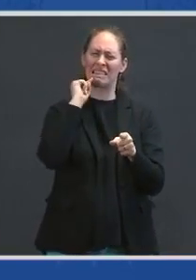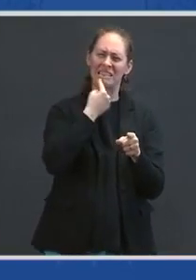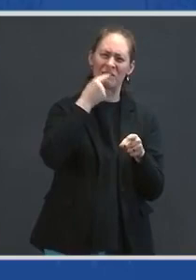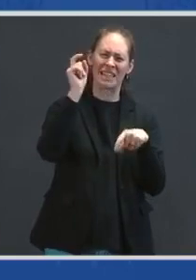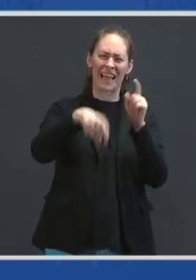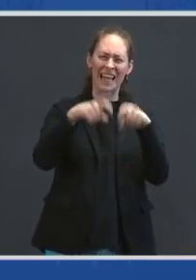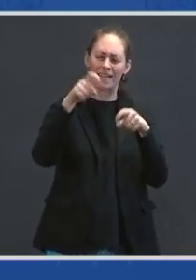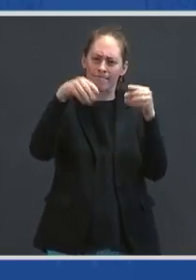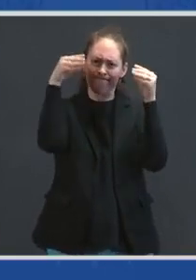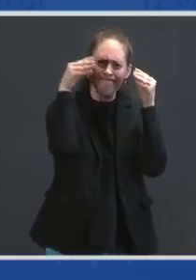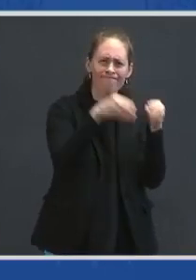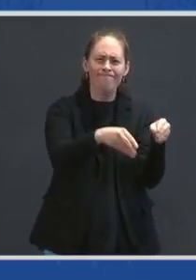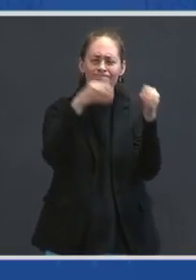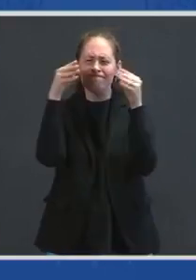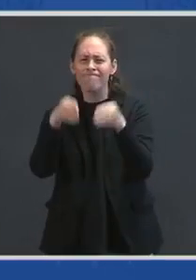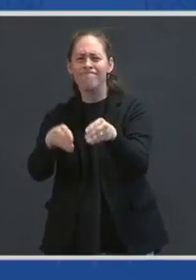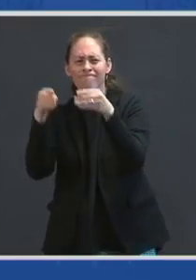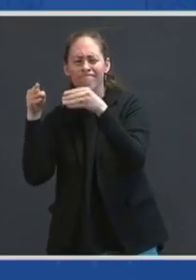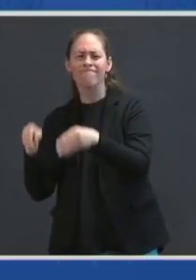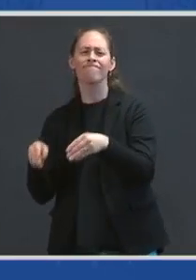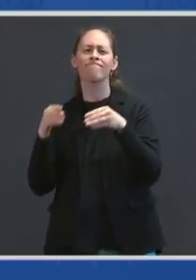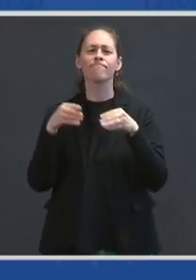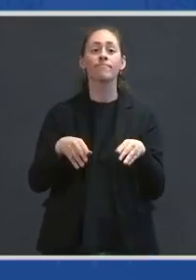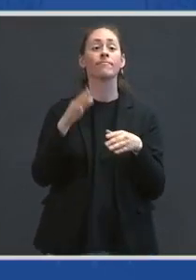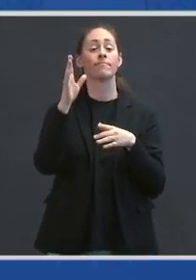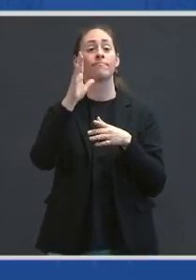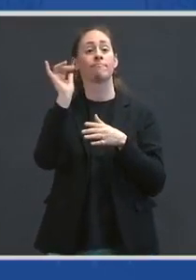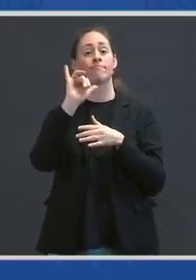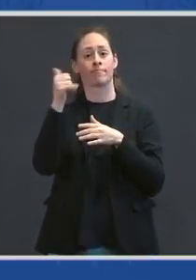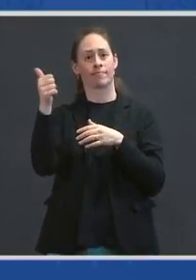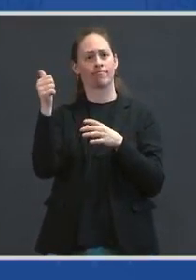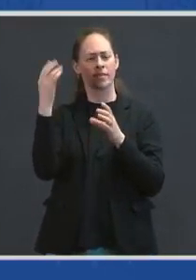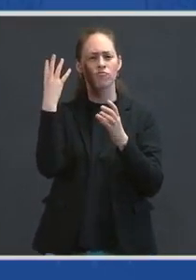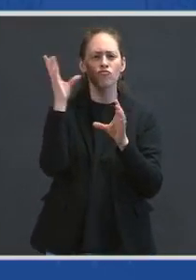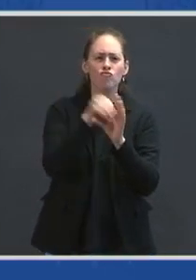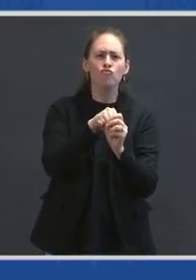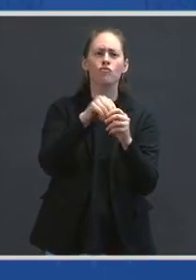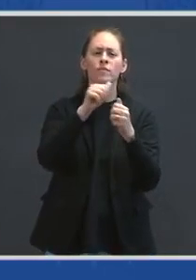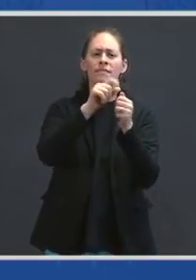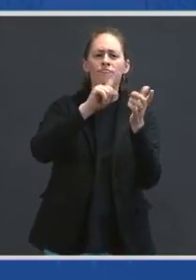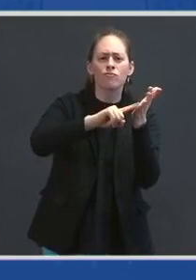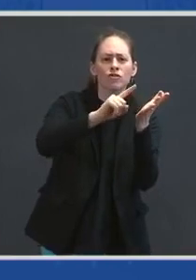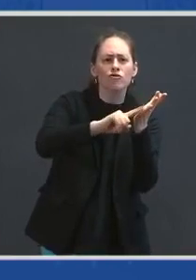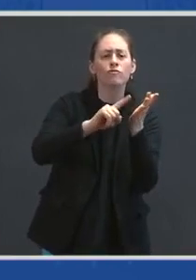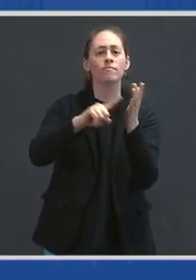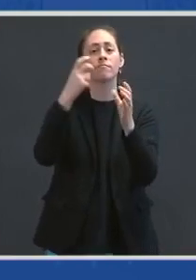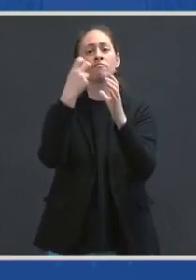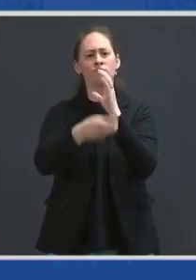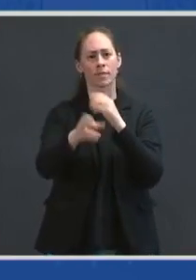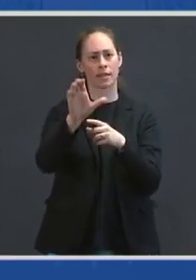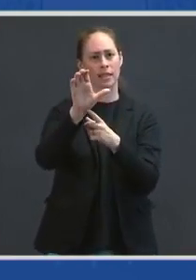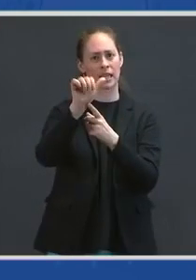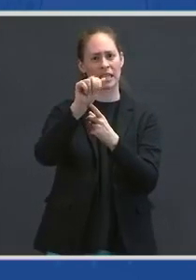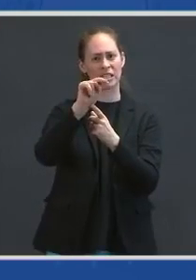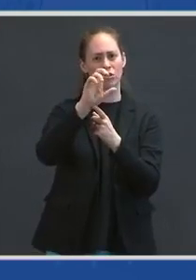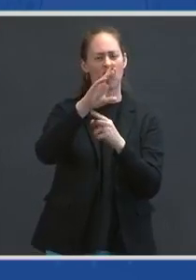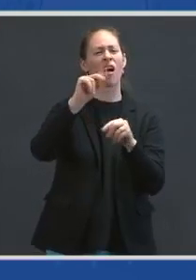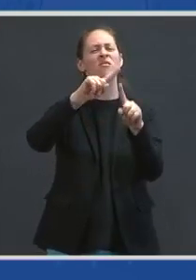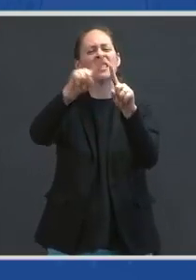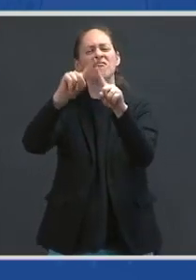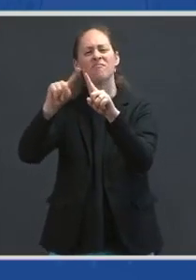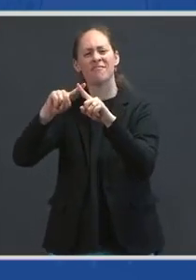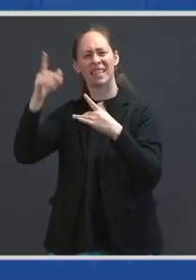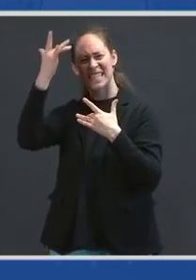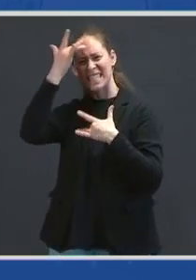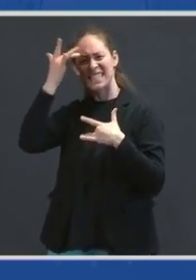a DARPA-like advanced research effort on cancer and other diseases, just like we do DARPA in the Defense Department,